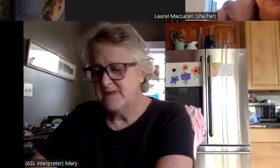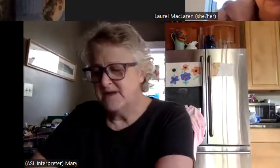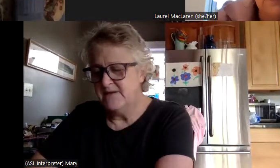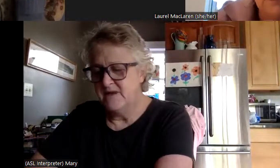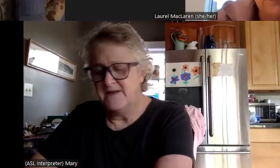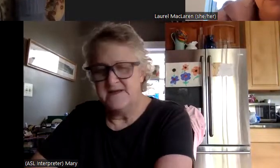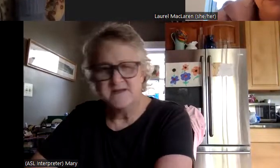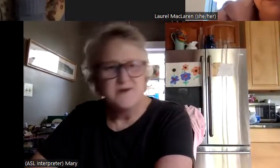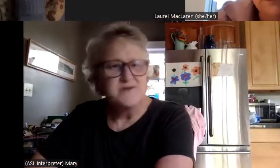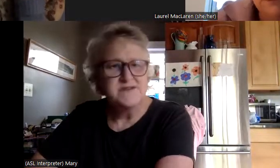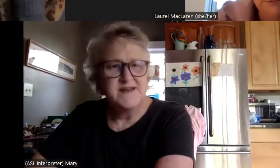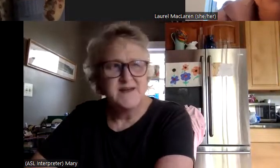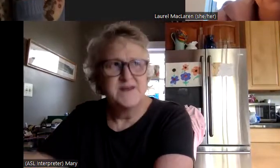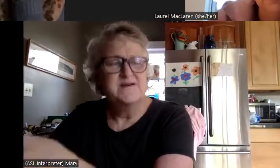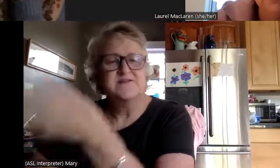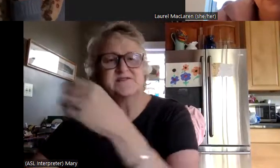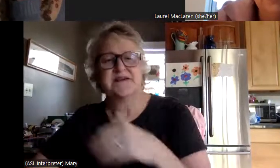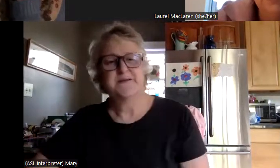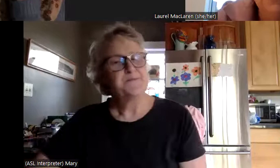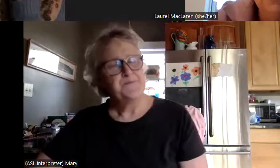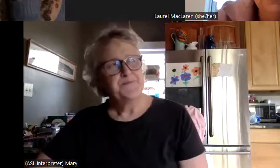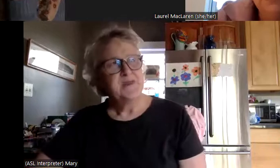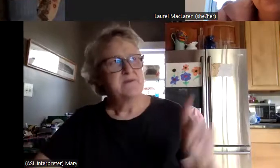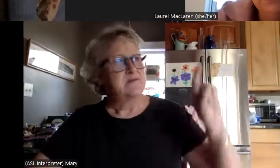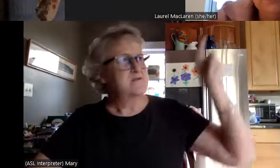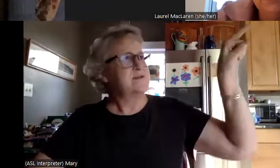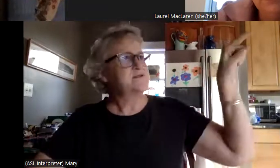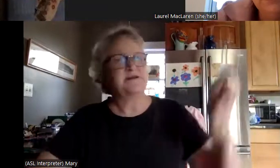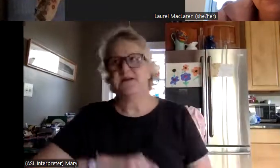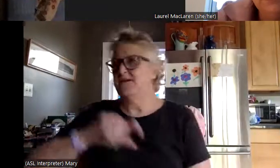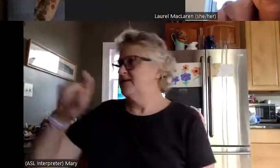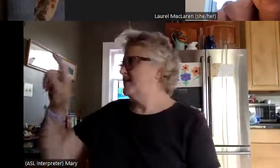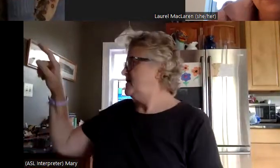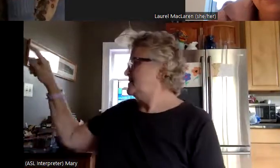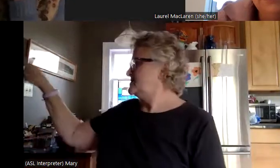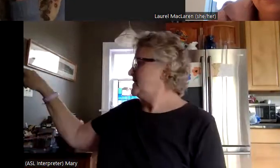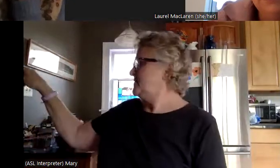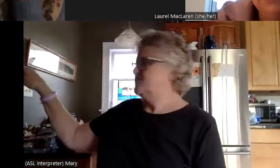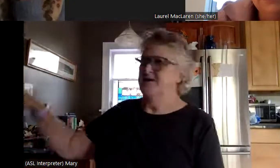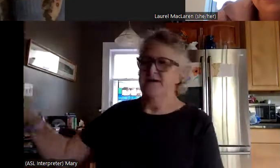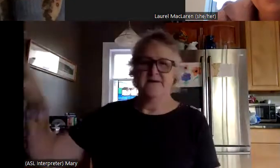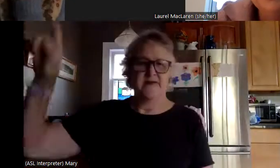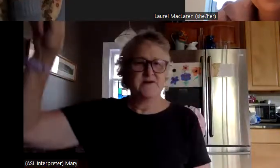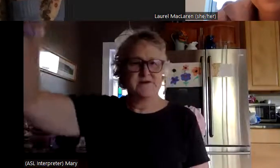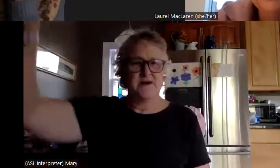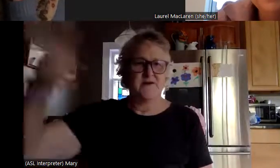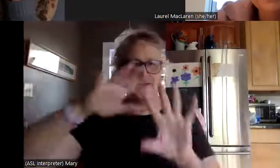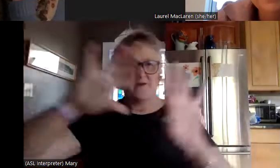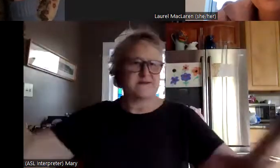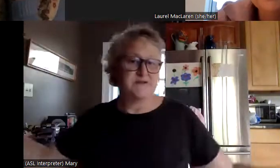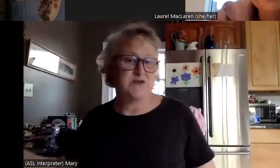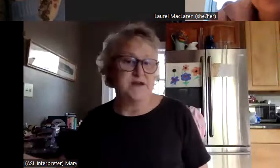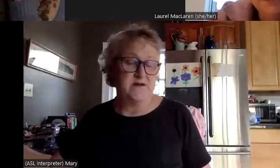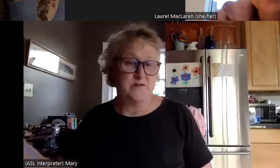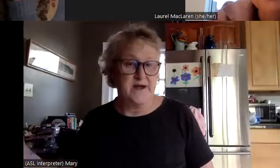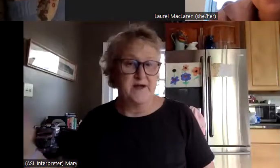autumn on the East Coast and how here it's like there's a red tree and there's a yellow tree and there's, and then the